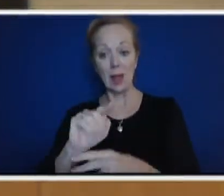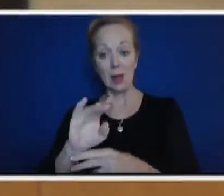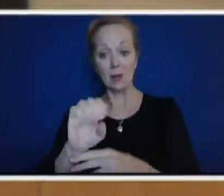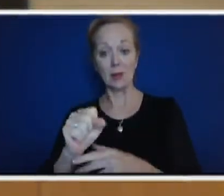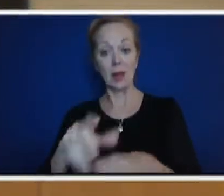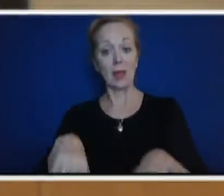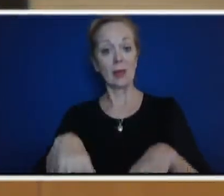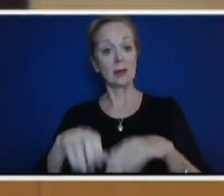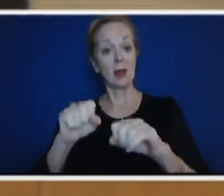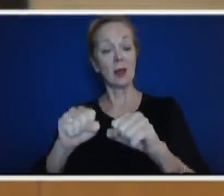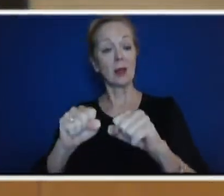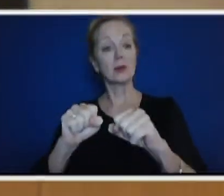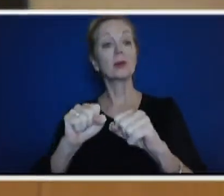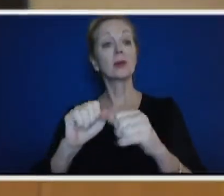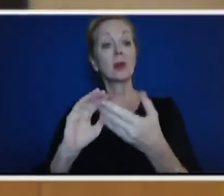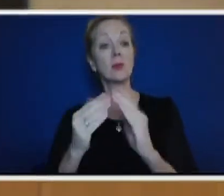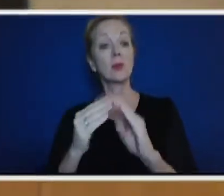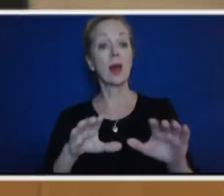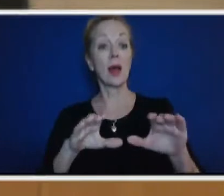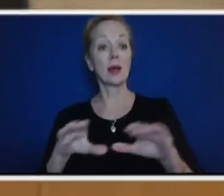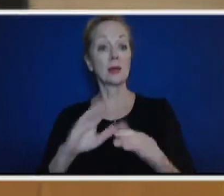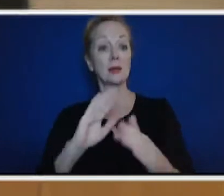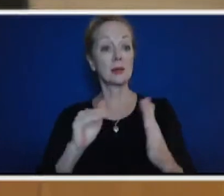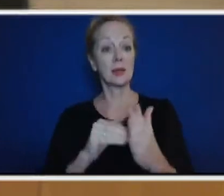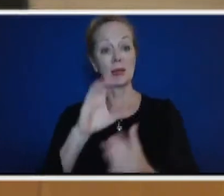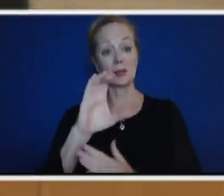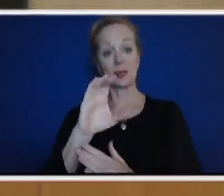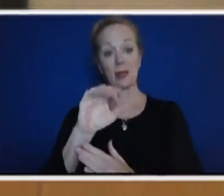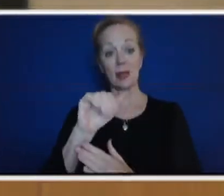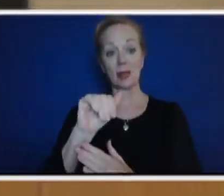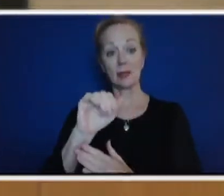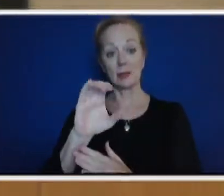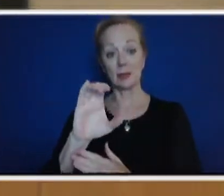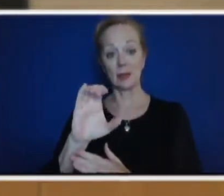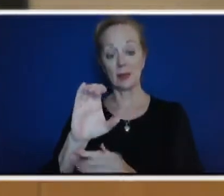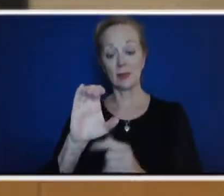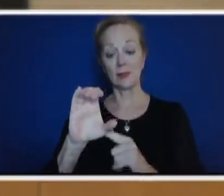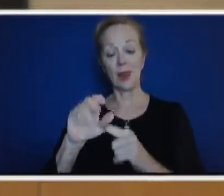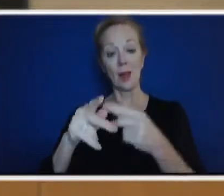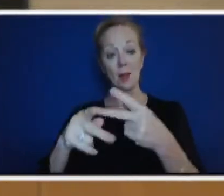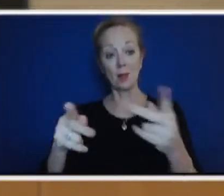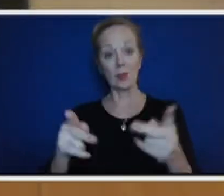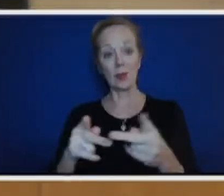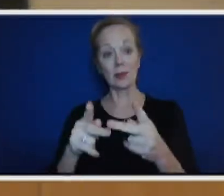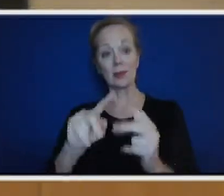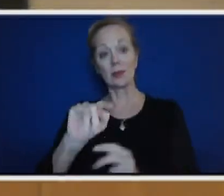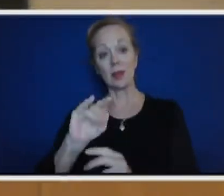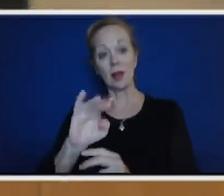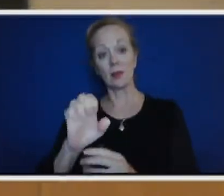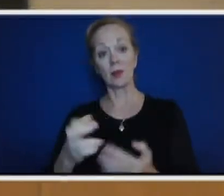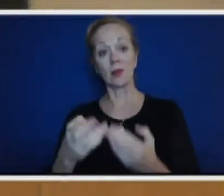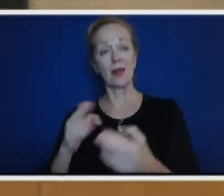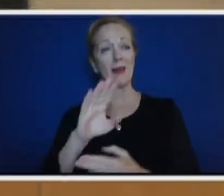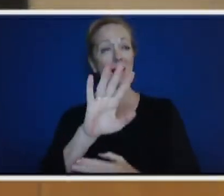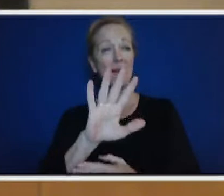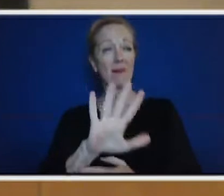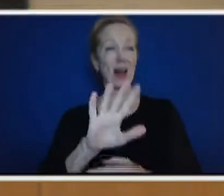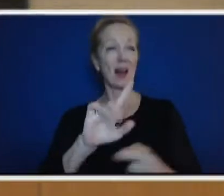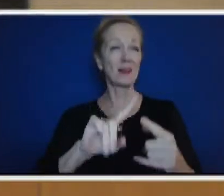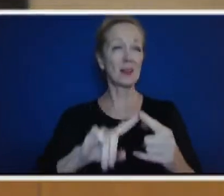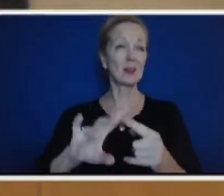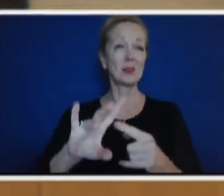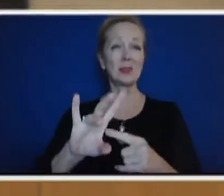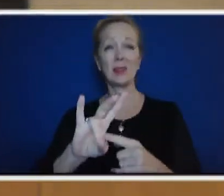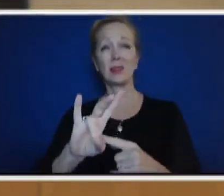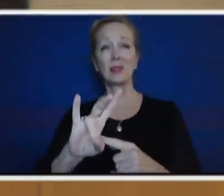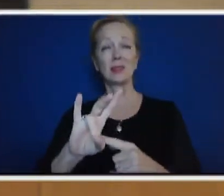Community Activity Center, CAC, place type recommends 5 to 7 stories, up to 81 feet in